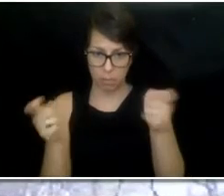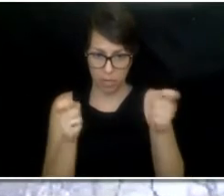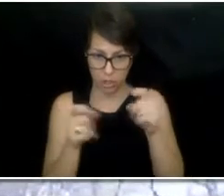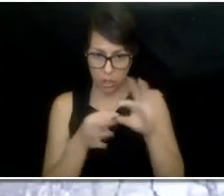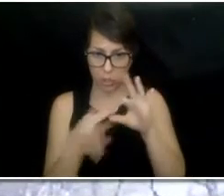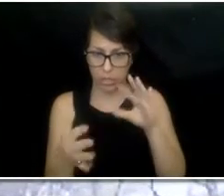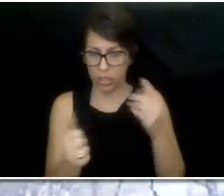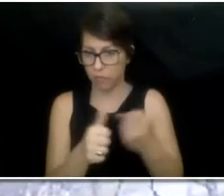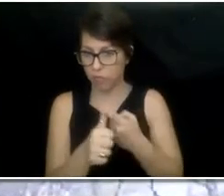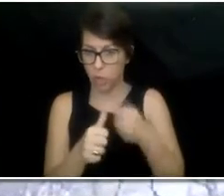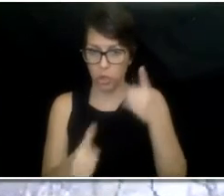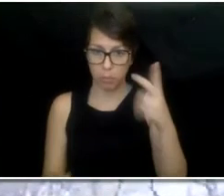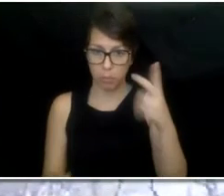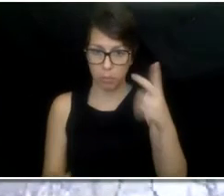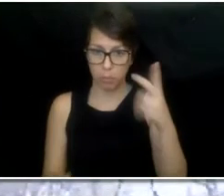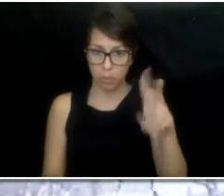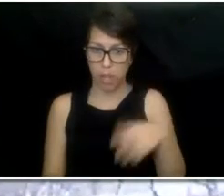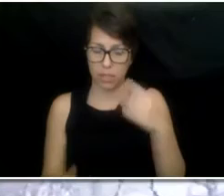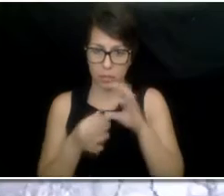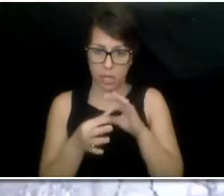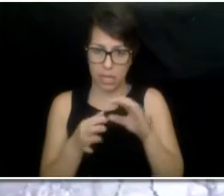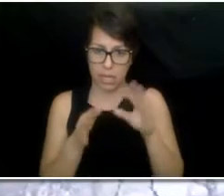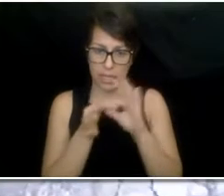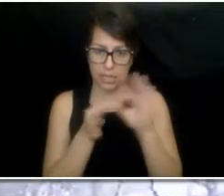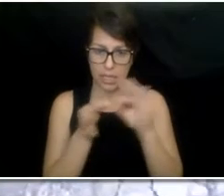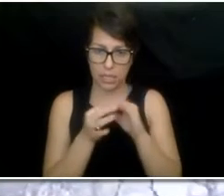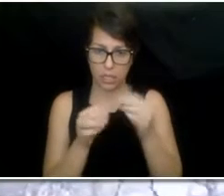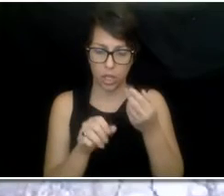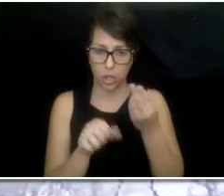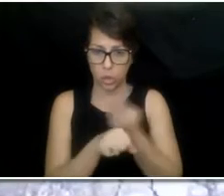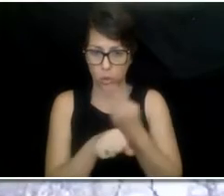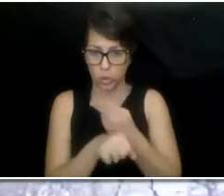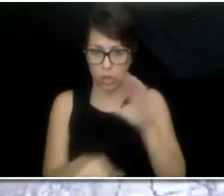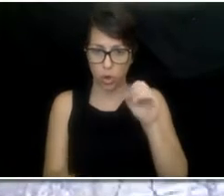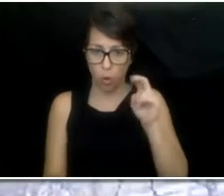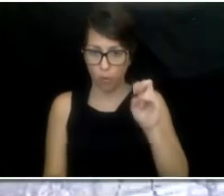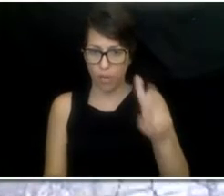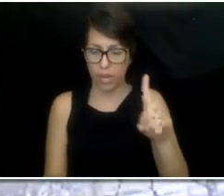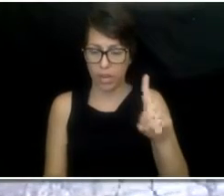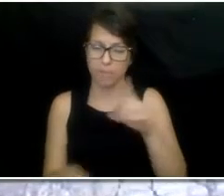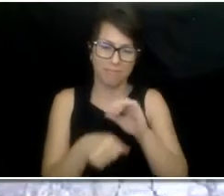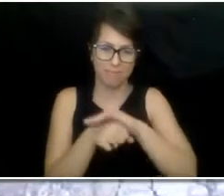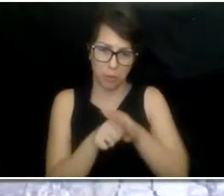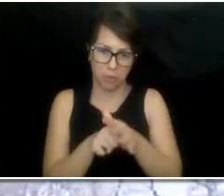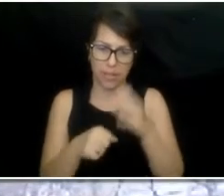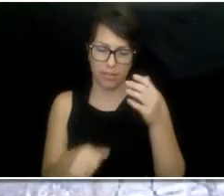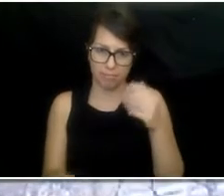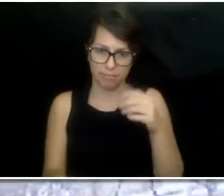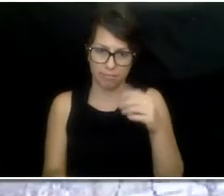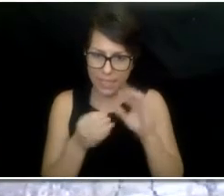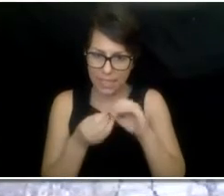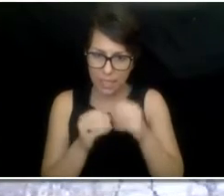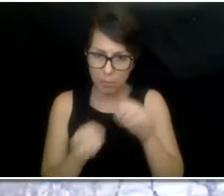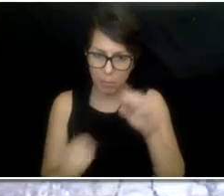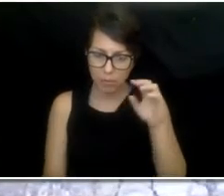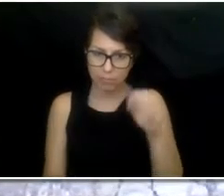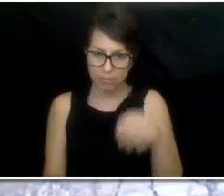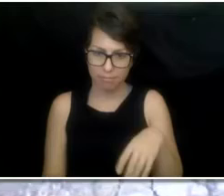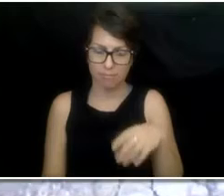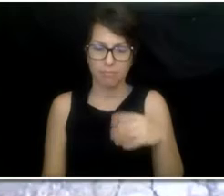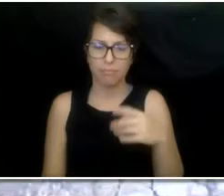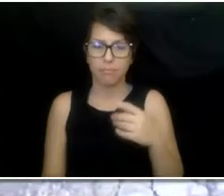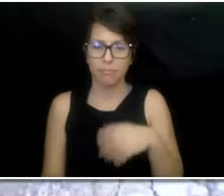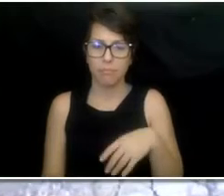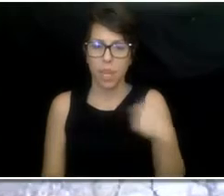website and calls to the New York City domestic violence hotline on average 3,200 visits to